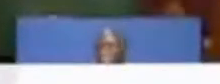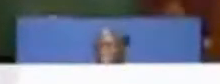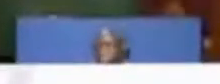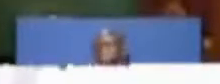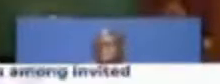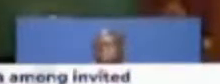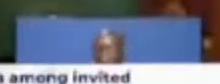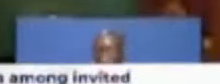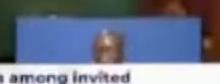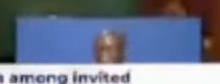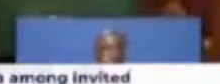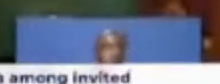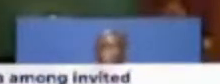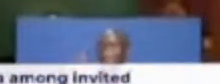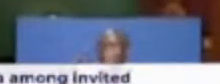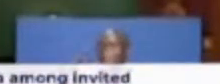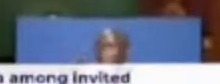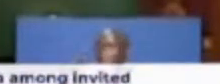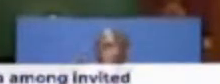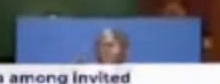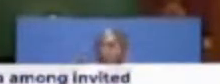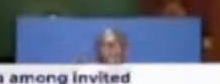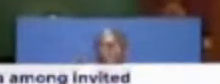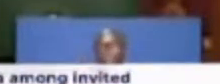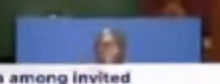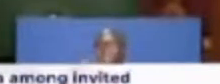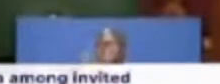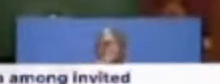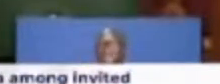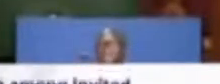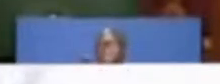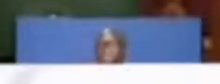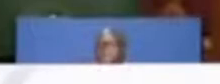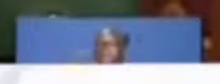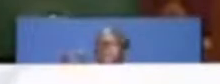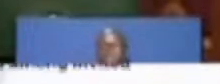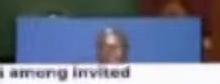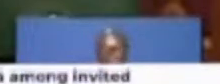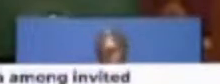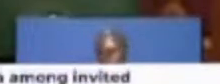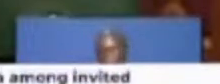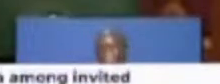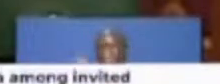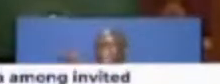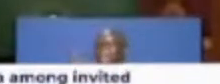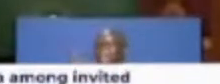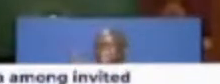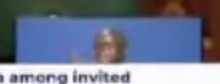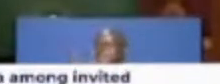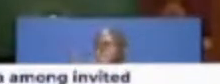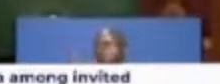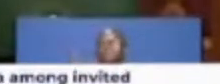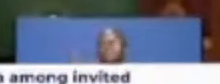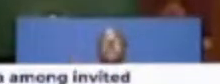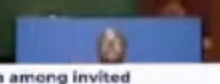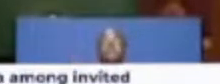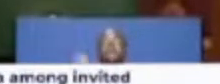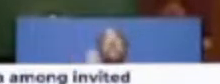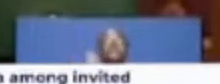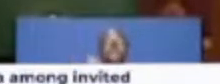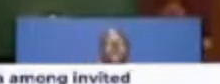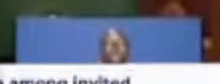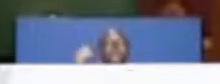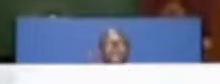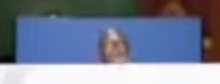This 1 million translates to 30 million every month and Kenya shillings 3.6 billion annually